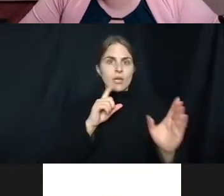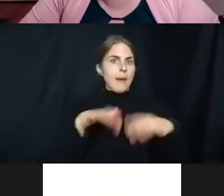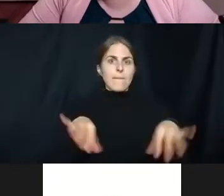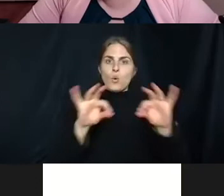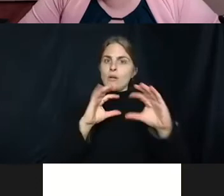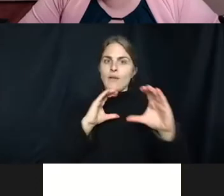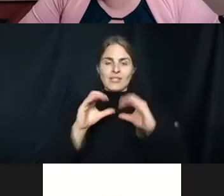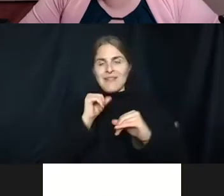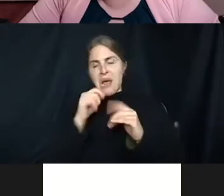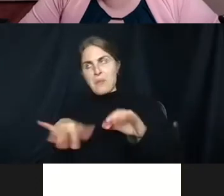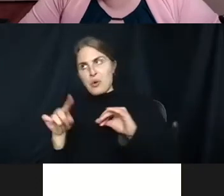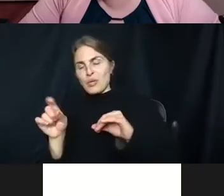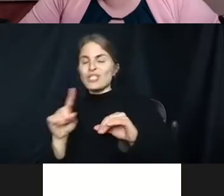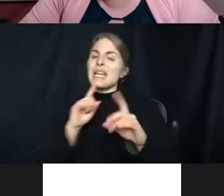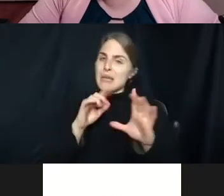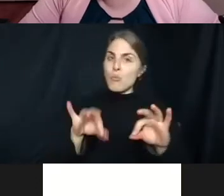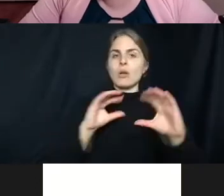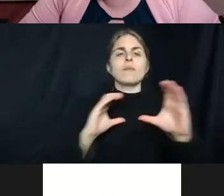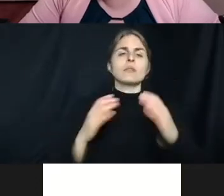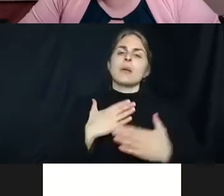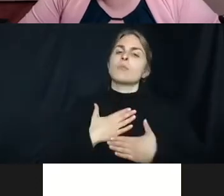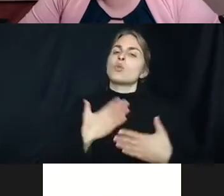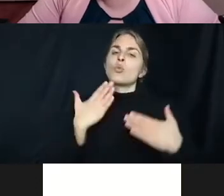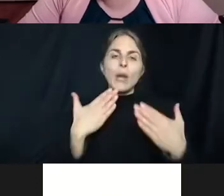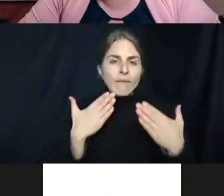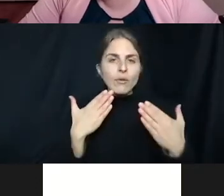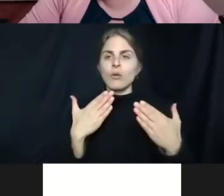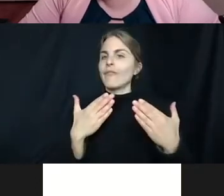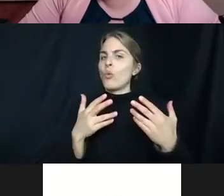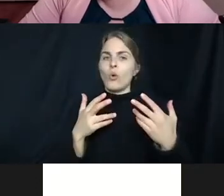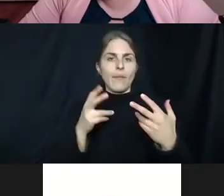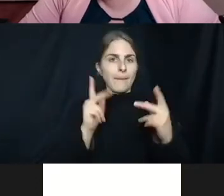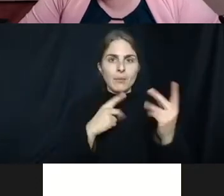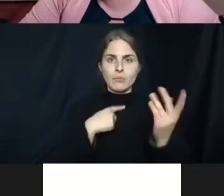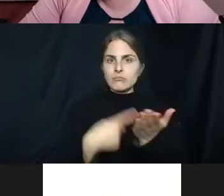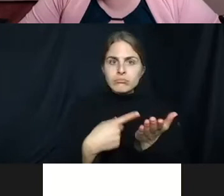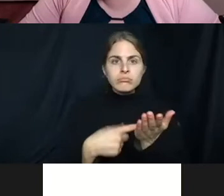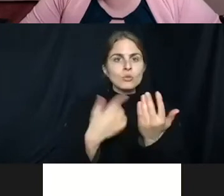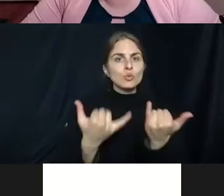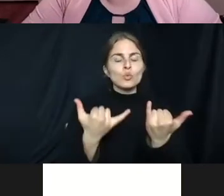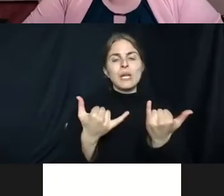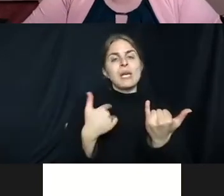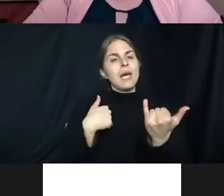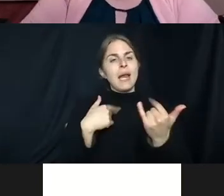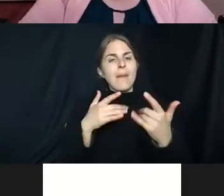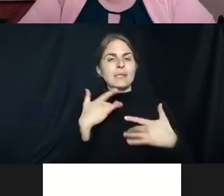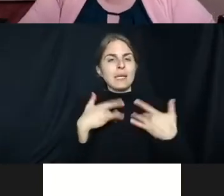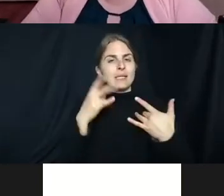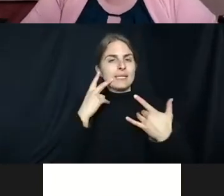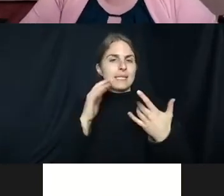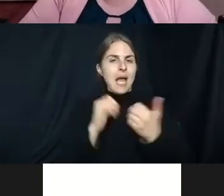it's an important question. I think it's an important conversation. I'm so grateful to the panelists, and I'm looking forward to seeing how this continues with SOFSA.